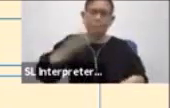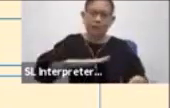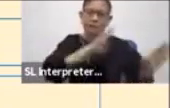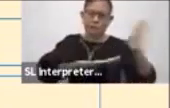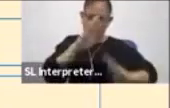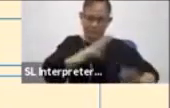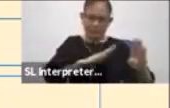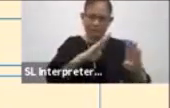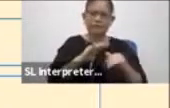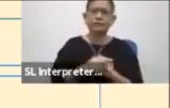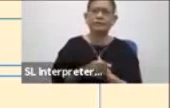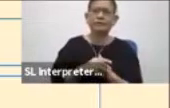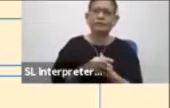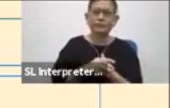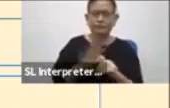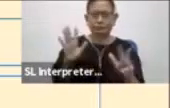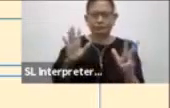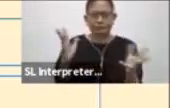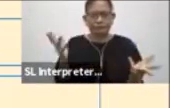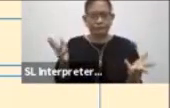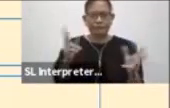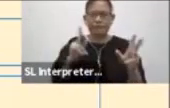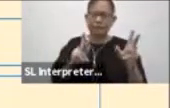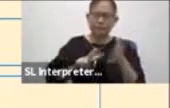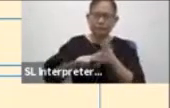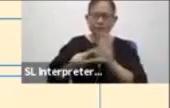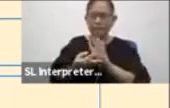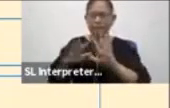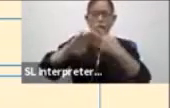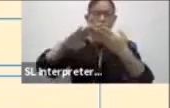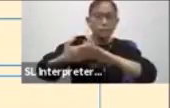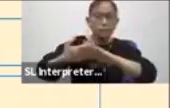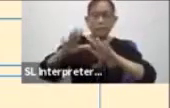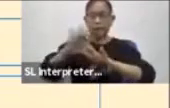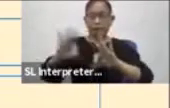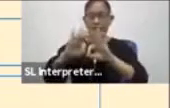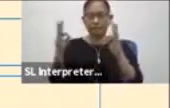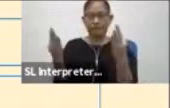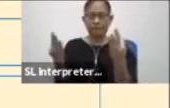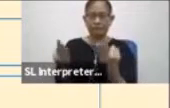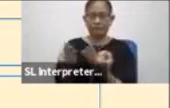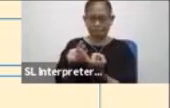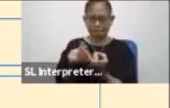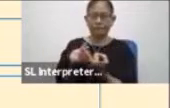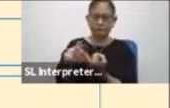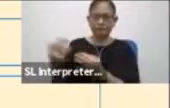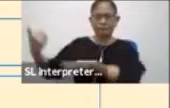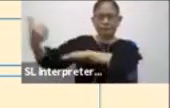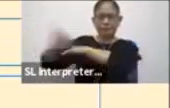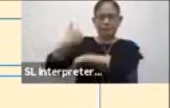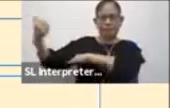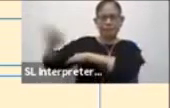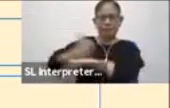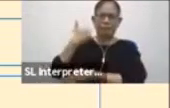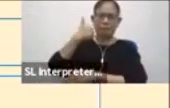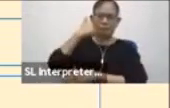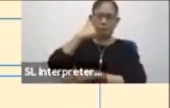So people, community and family tend to blame them